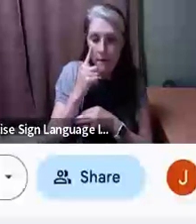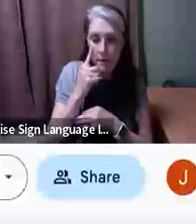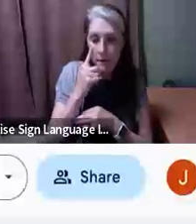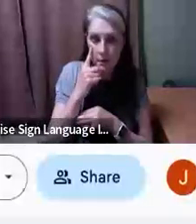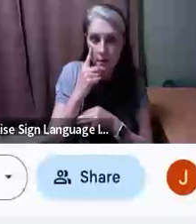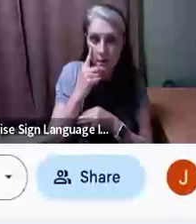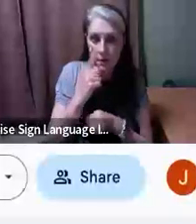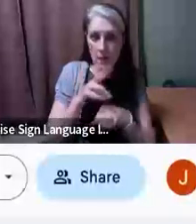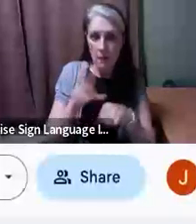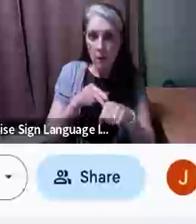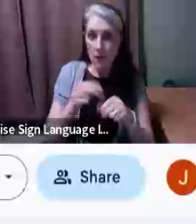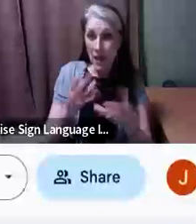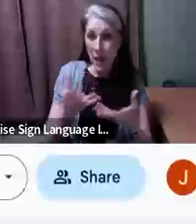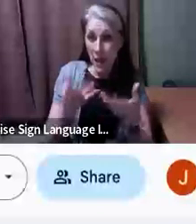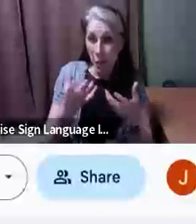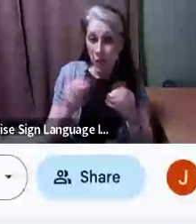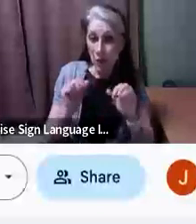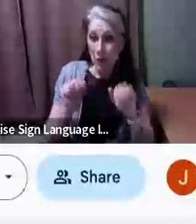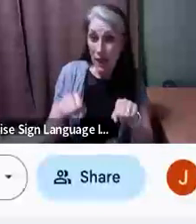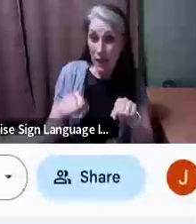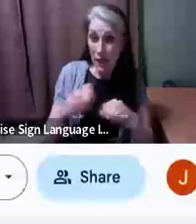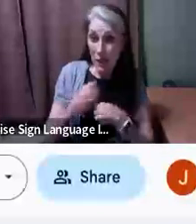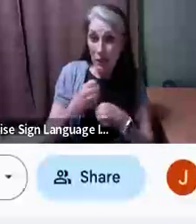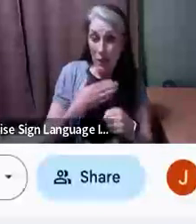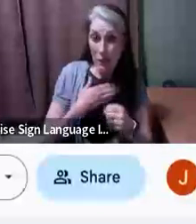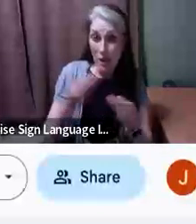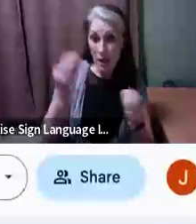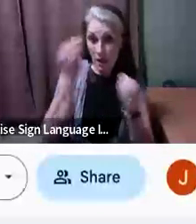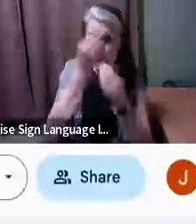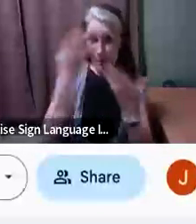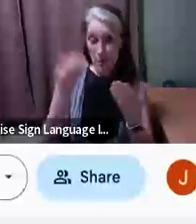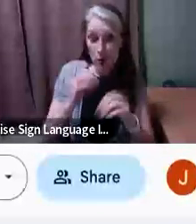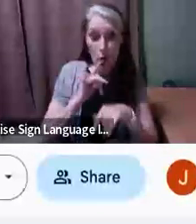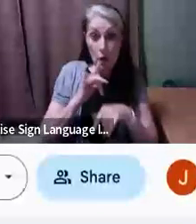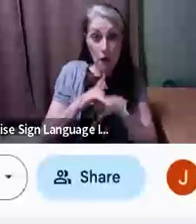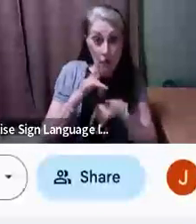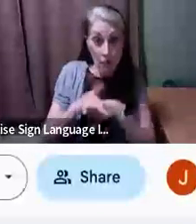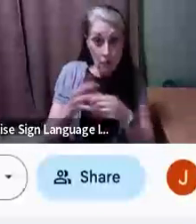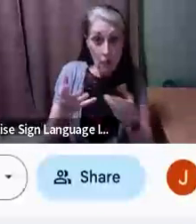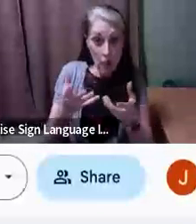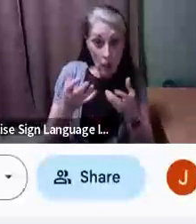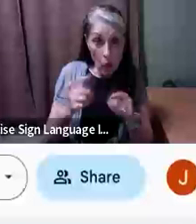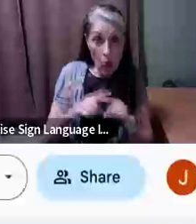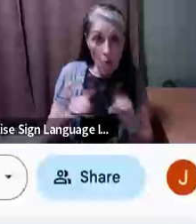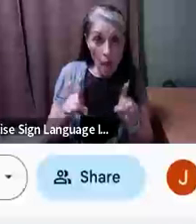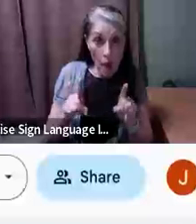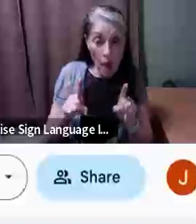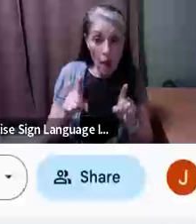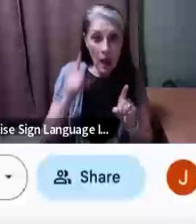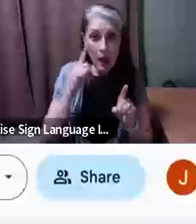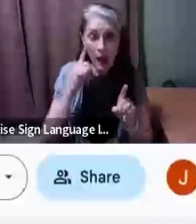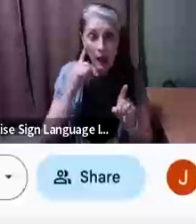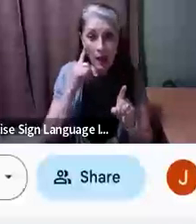And of course I would want to be able to make my materials available to anyone. But it's, yeah, I think we're in